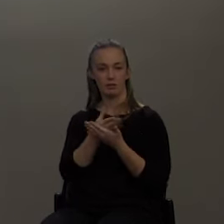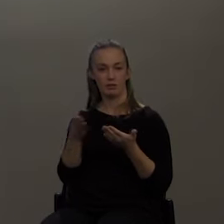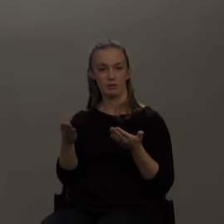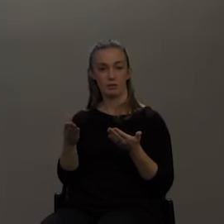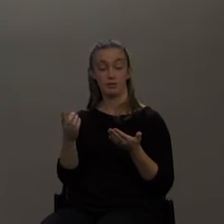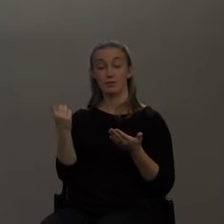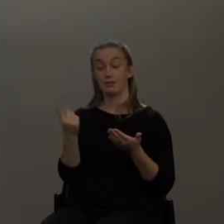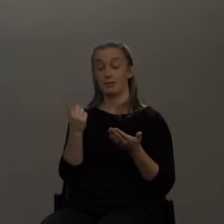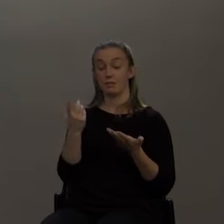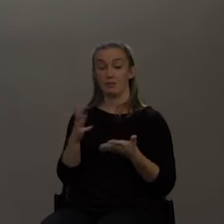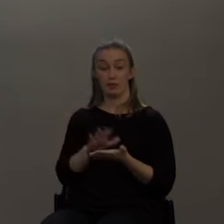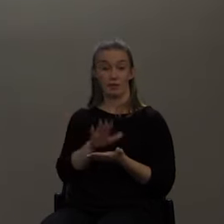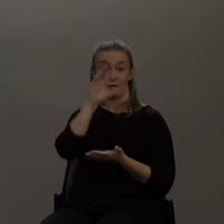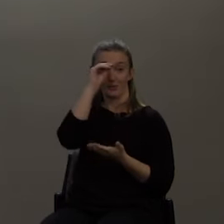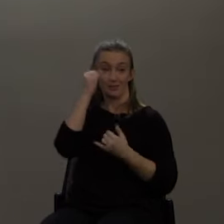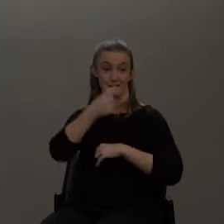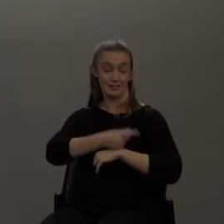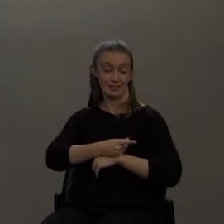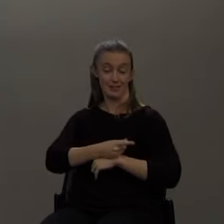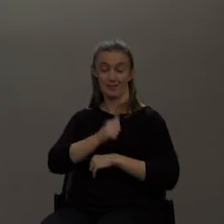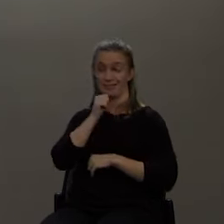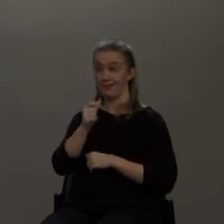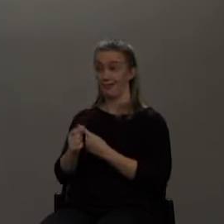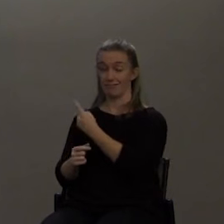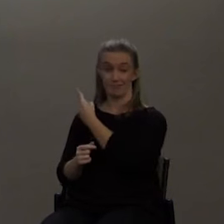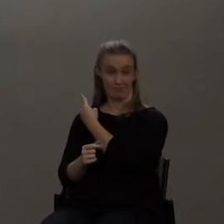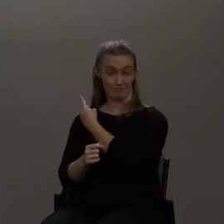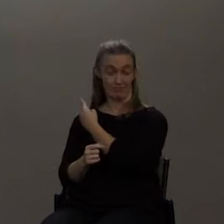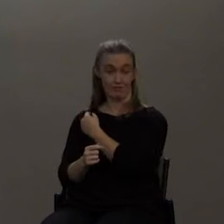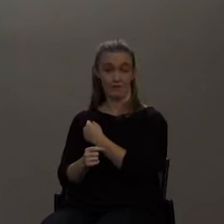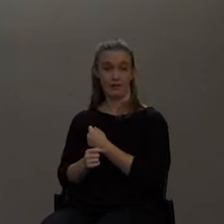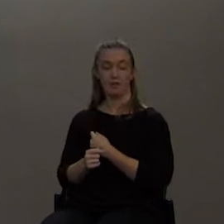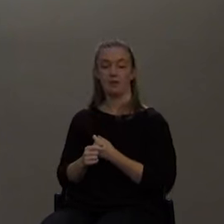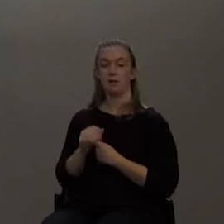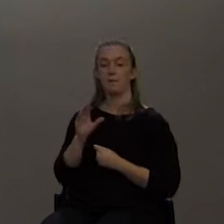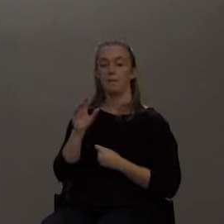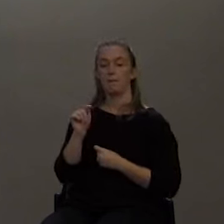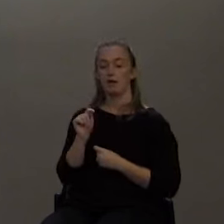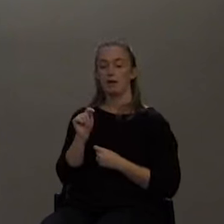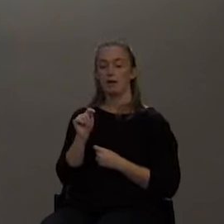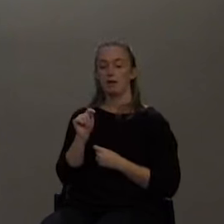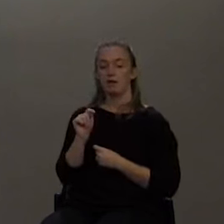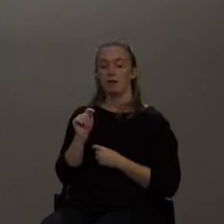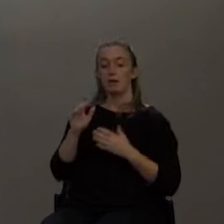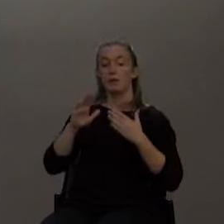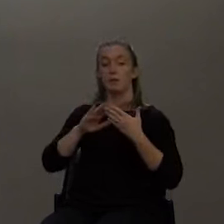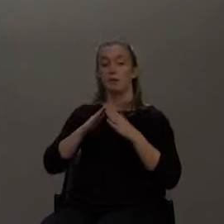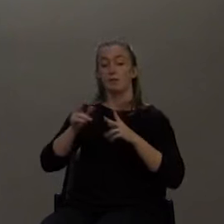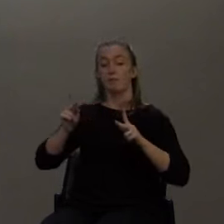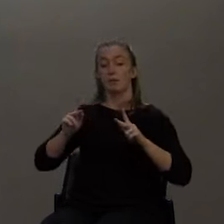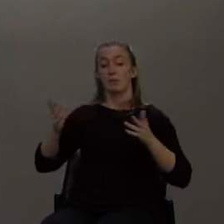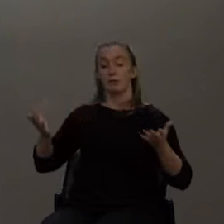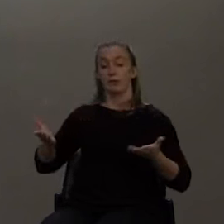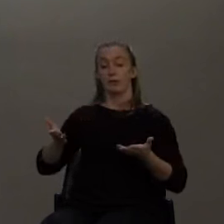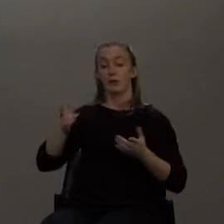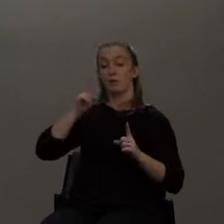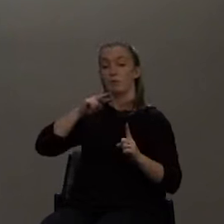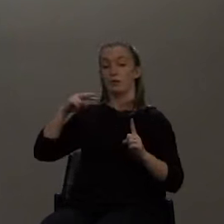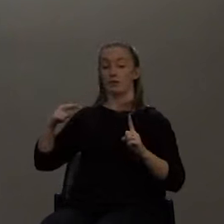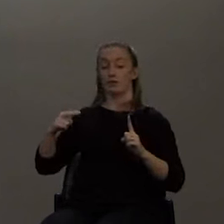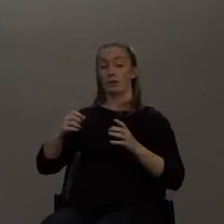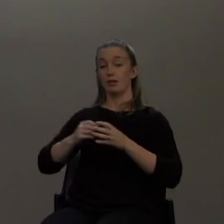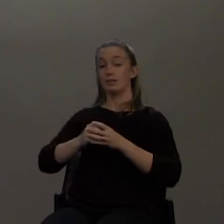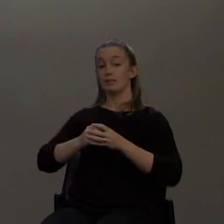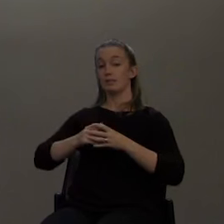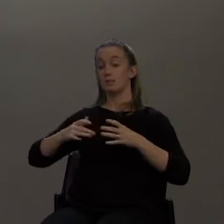learned today that didn't get a chance to make it in the presentation is the perception in the community of whether